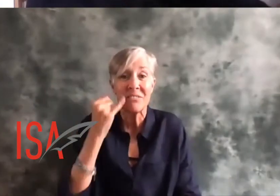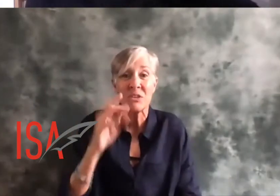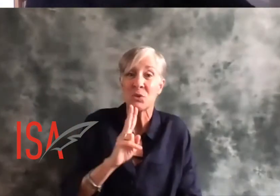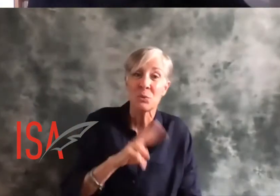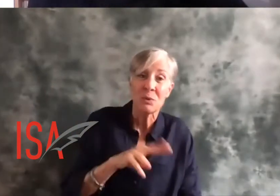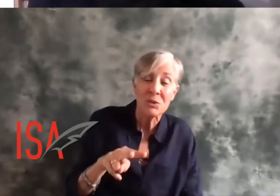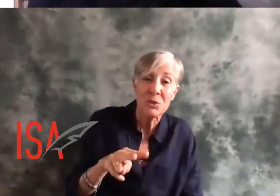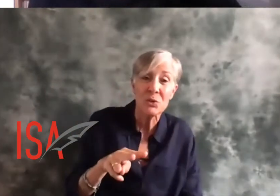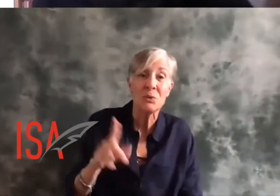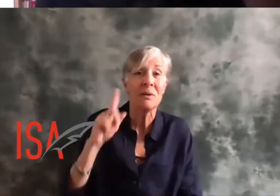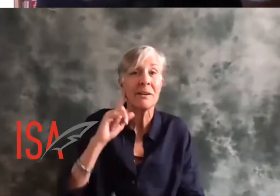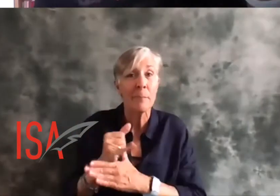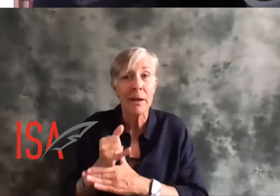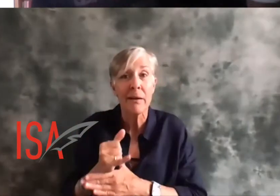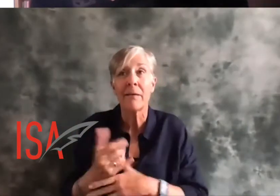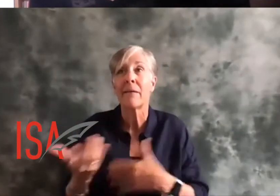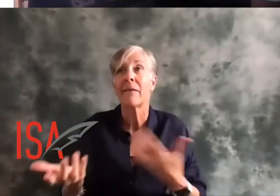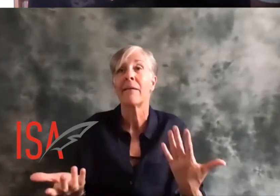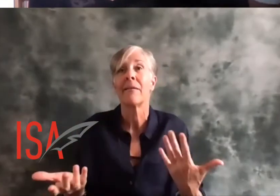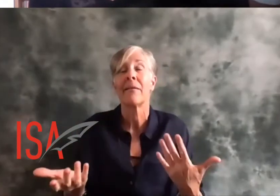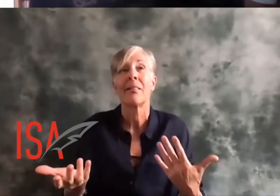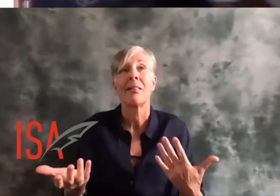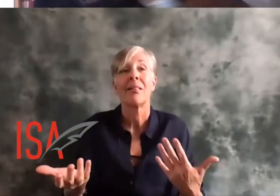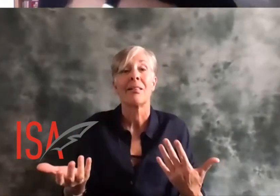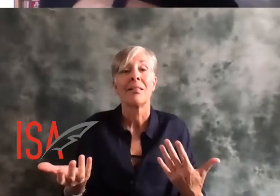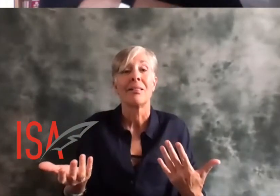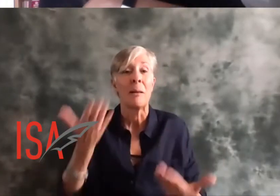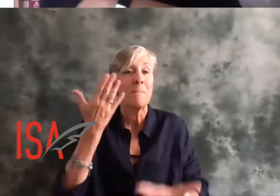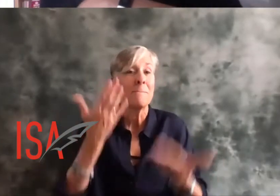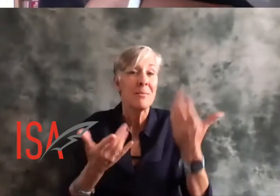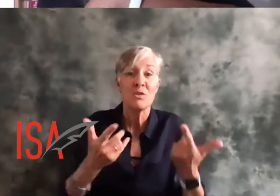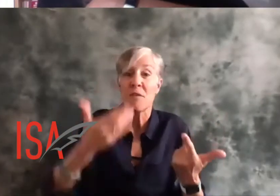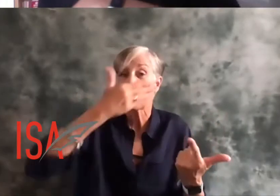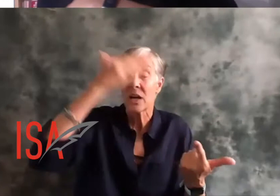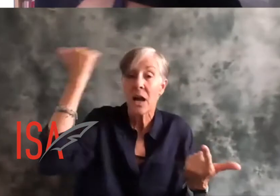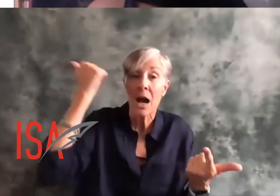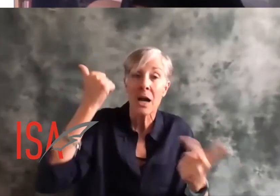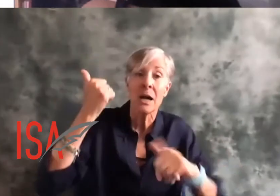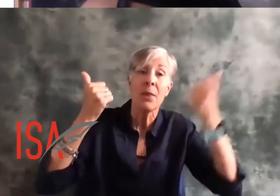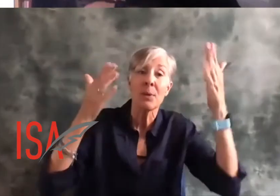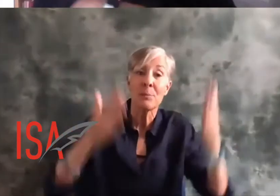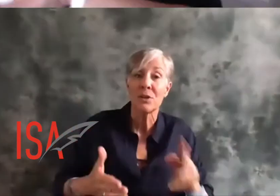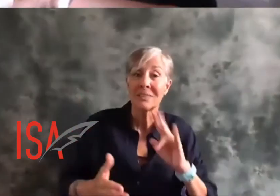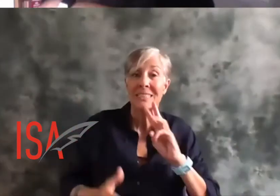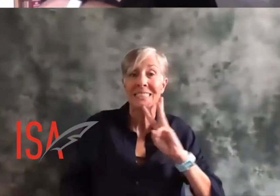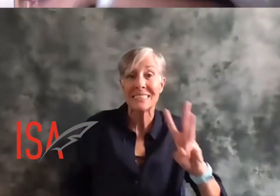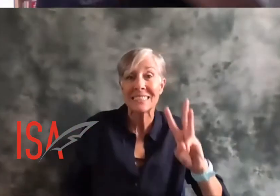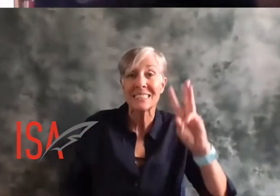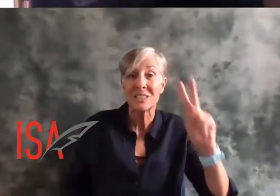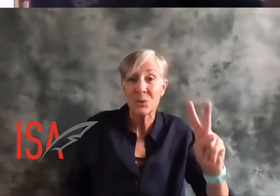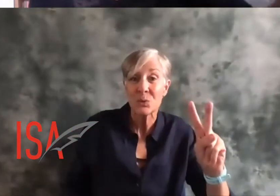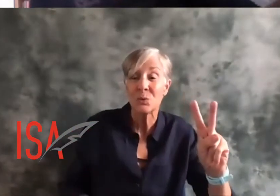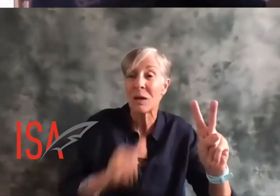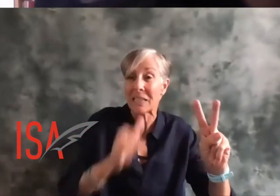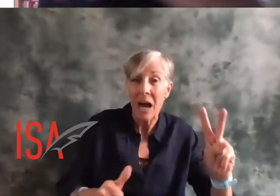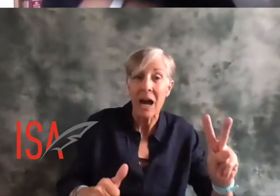22 and you're hearing impaired, then maybe you've forgotten somebody who's 62 and